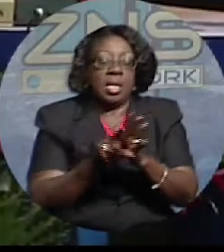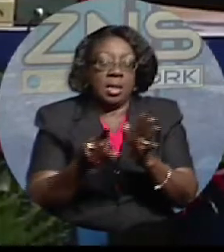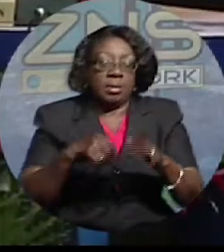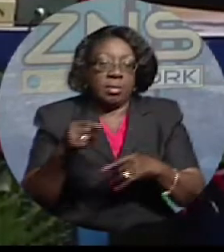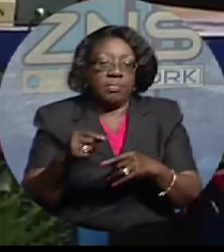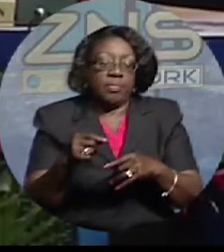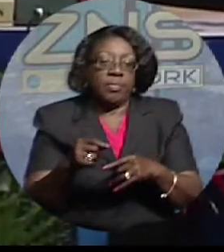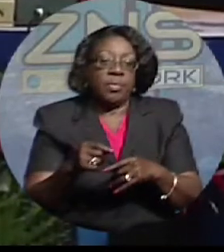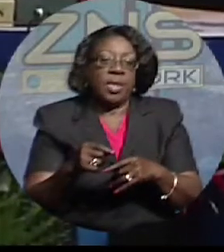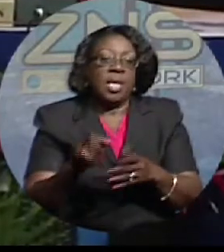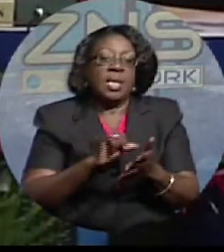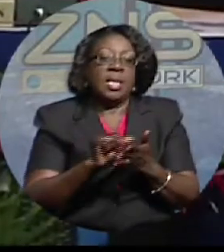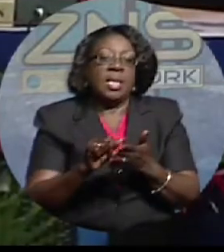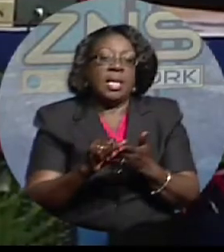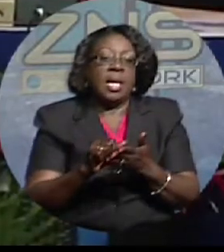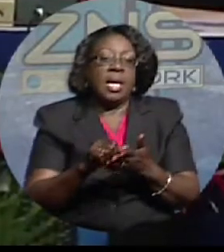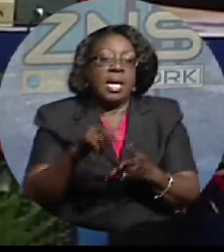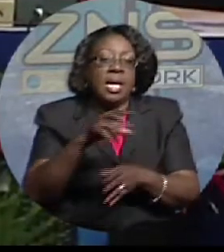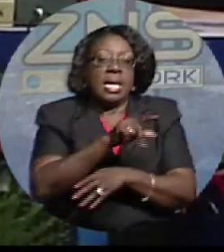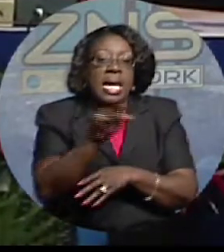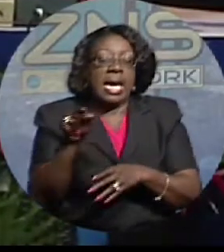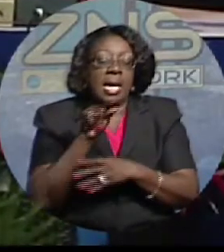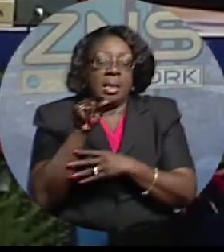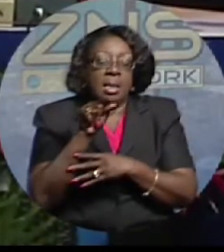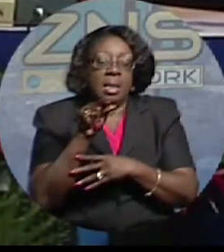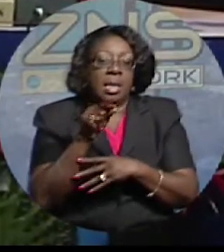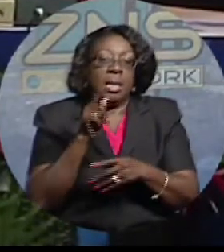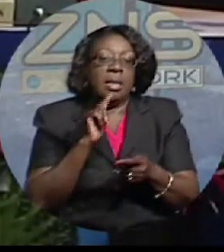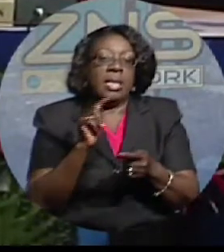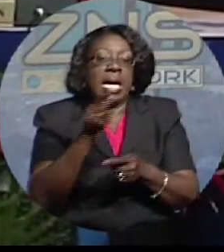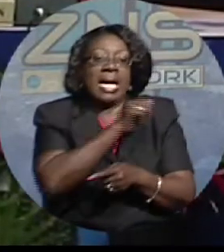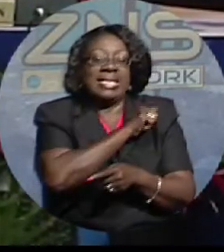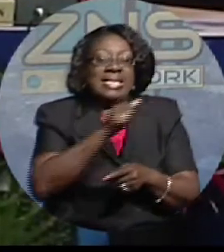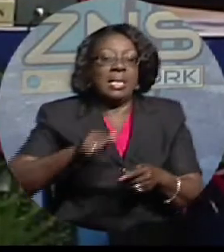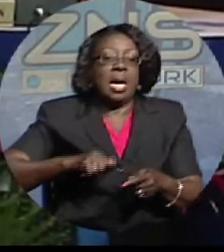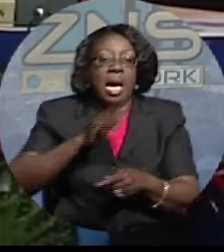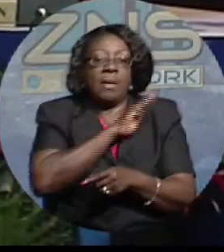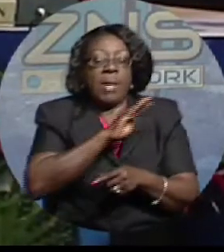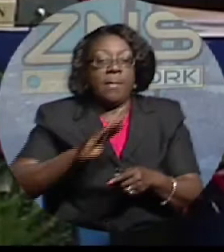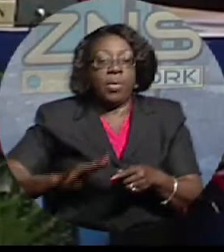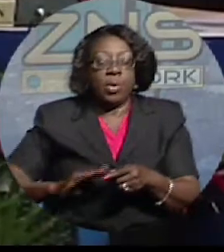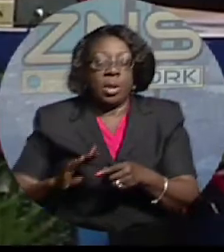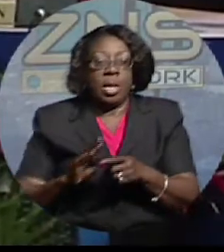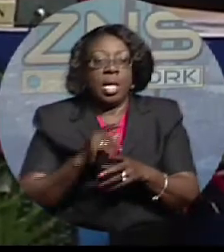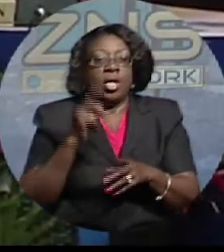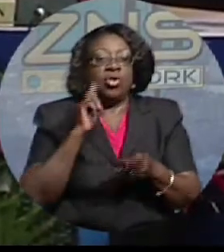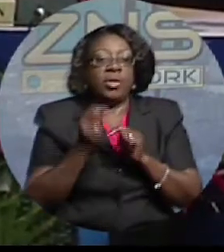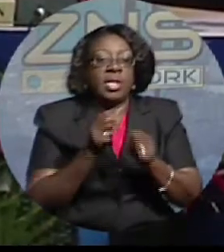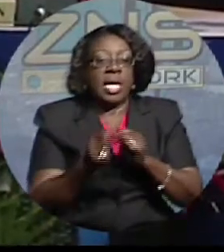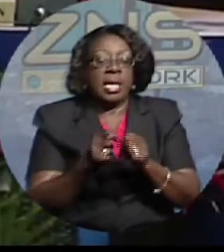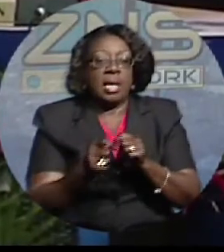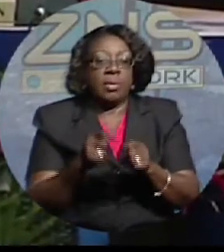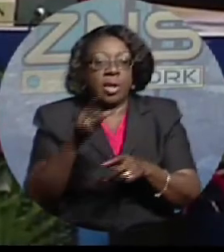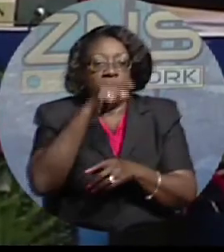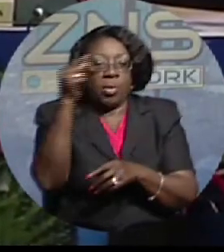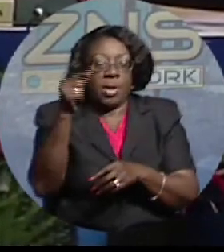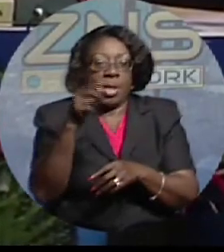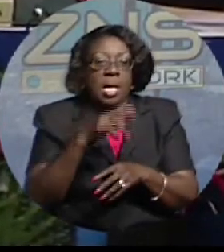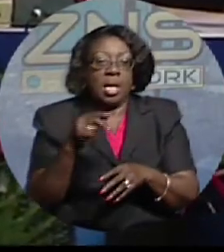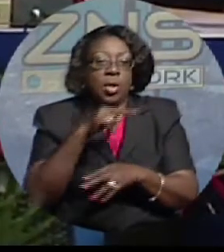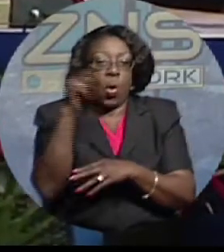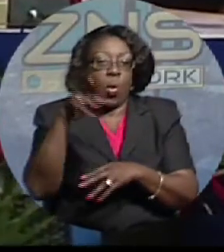Iceland, Guyana, Antigua and Barbuda, Nigeria, Costa Rica, Mexico, Trinidad and Tobago, Grenada, Panama, and